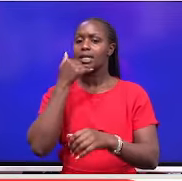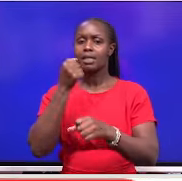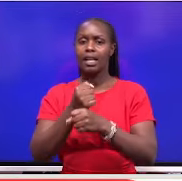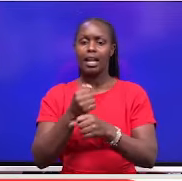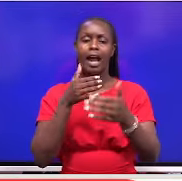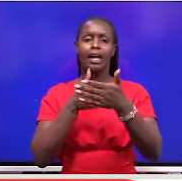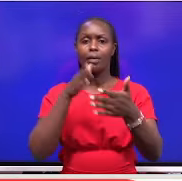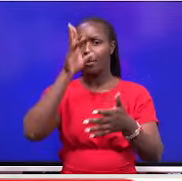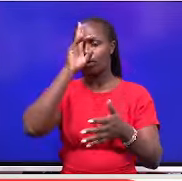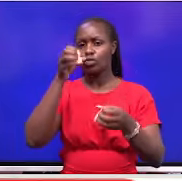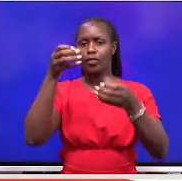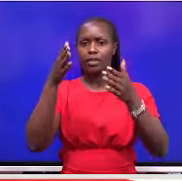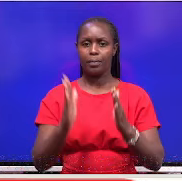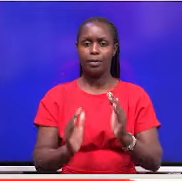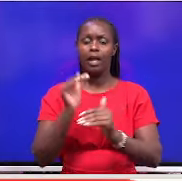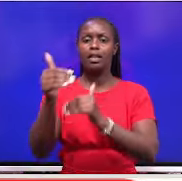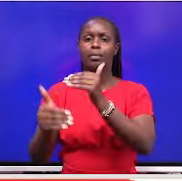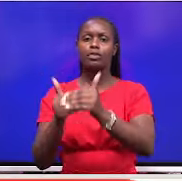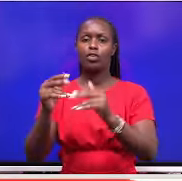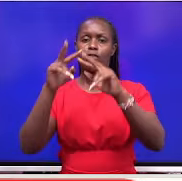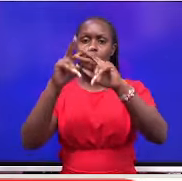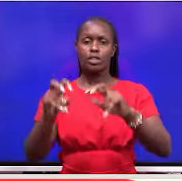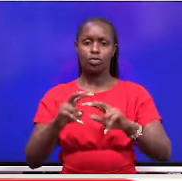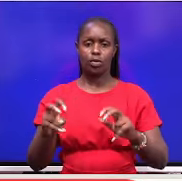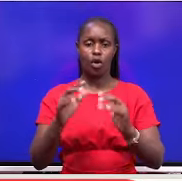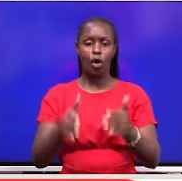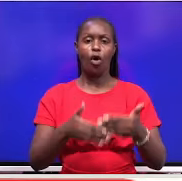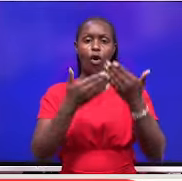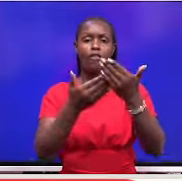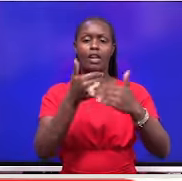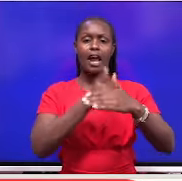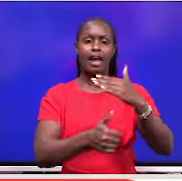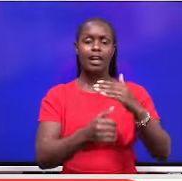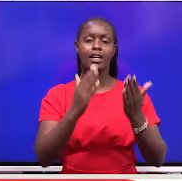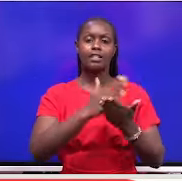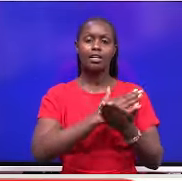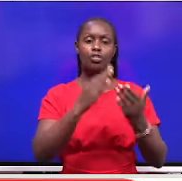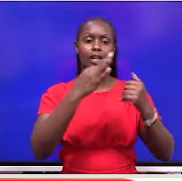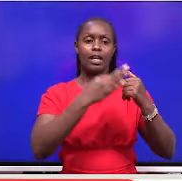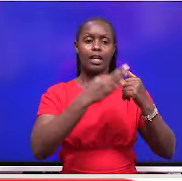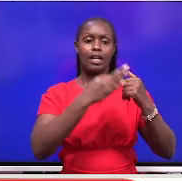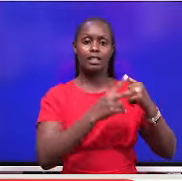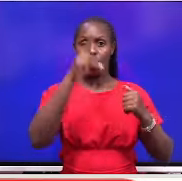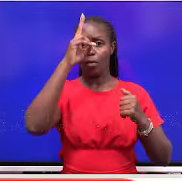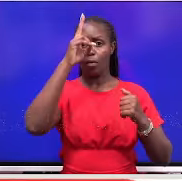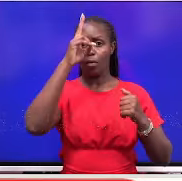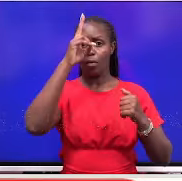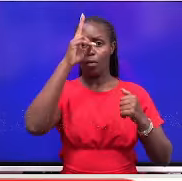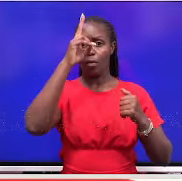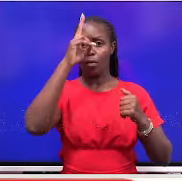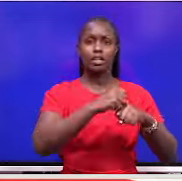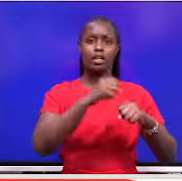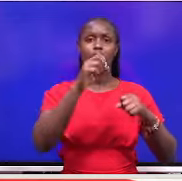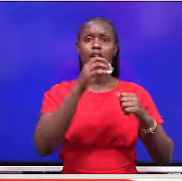officer, the procedures for investigation provided for under Section 87 of the National Police Service Act, Cap 84, and